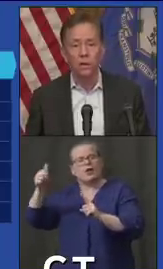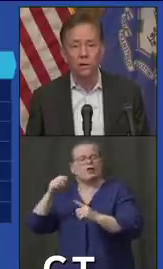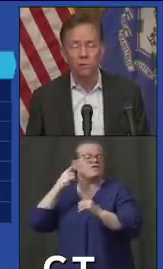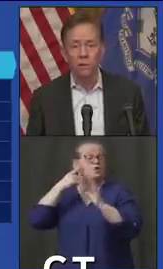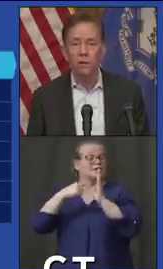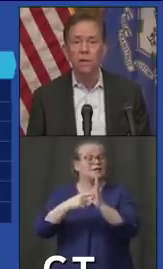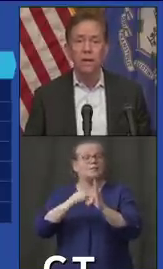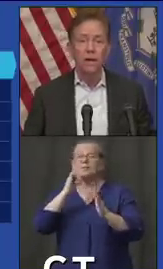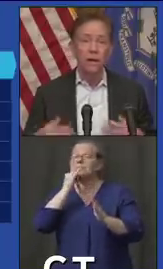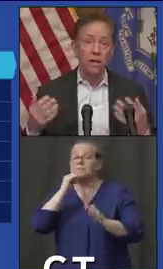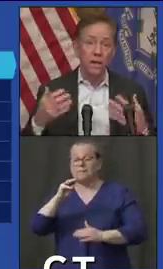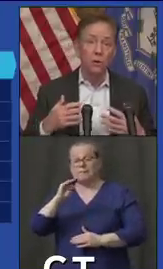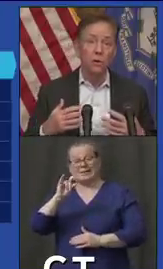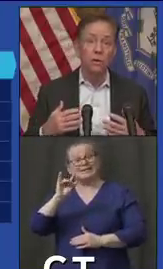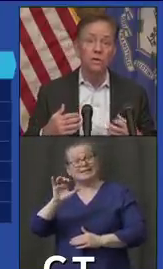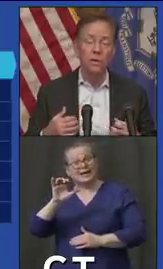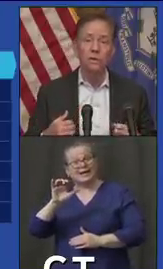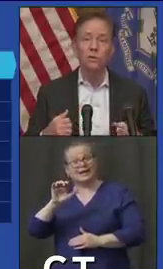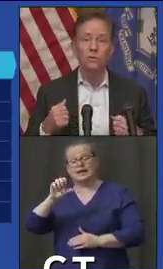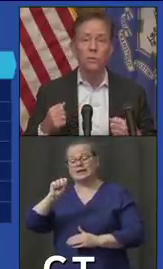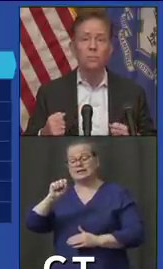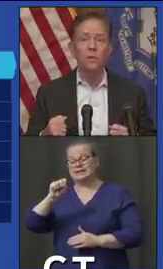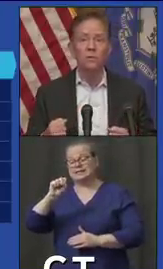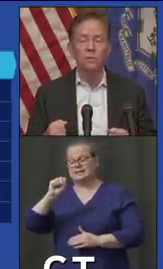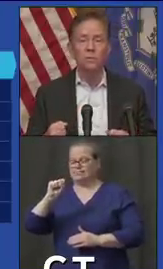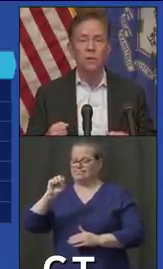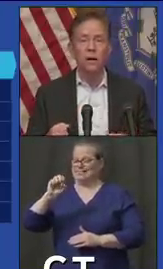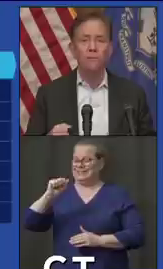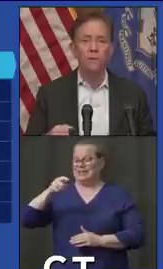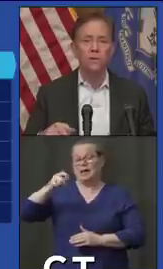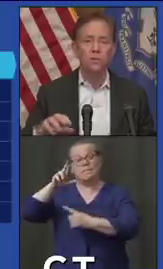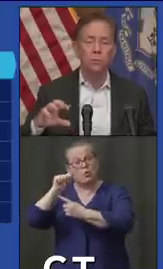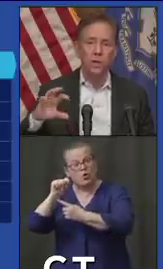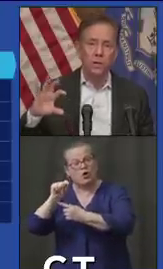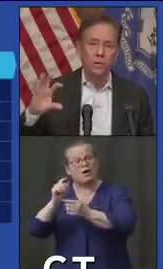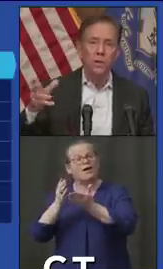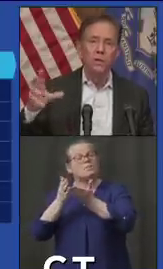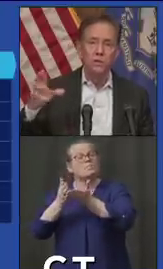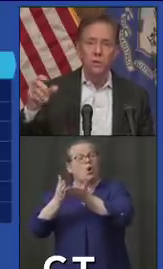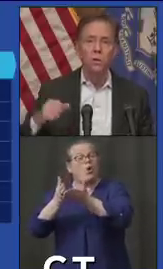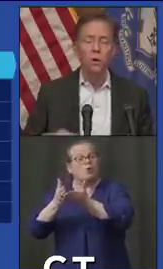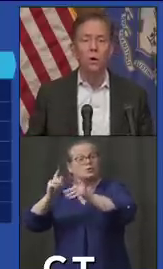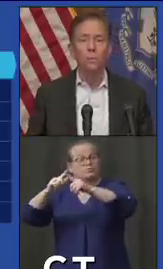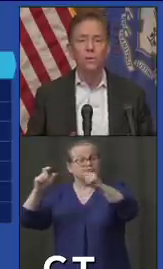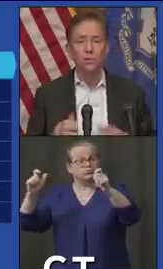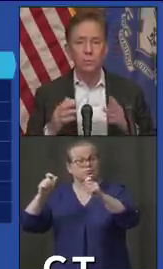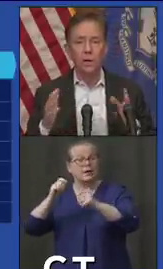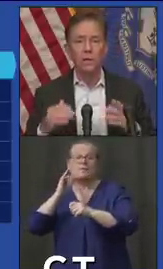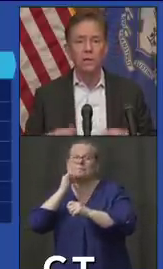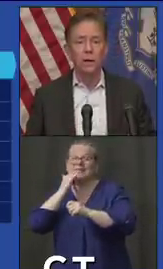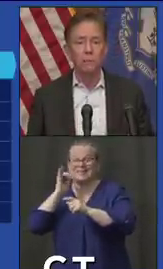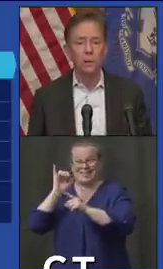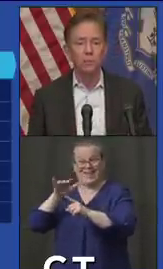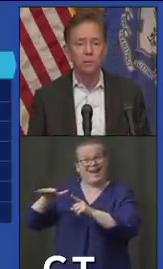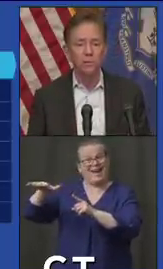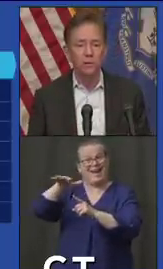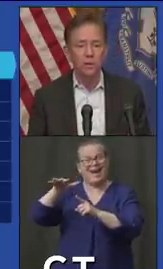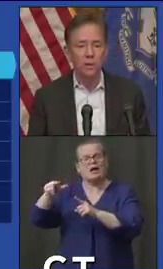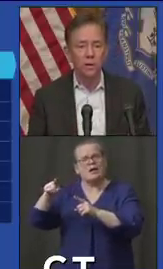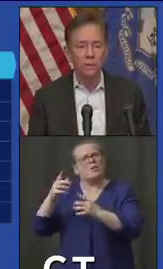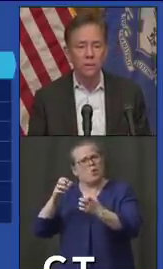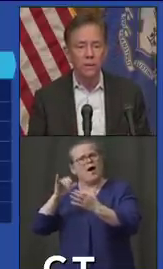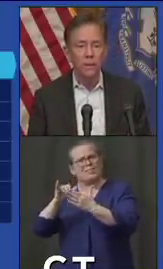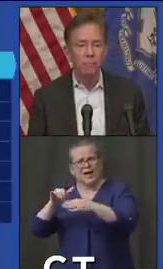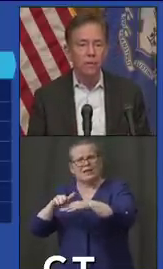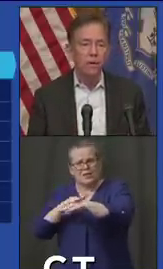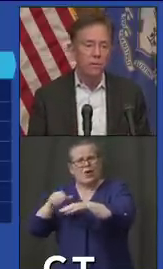do it carefully. And getting good intelligence from them gives us some confidence that we can slowly open the spigot and allow people to visit